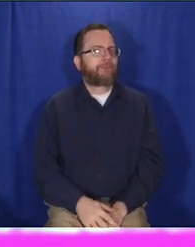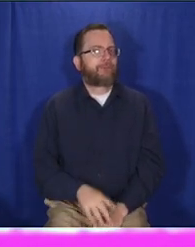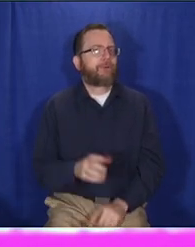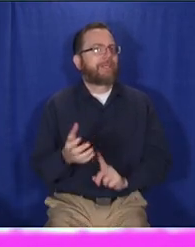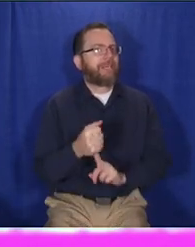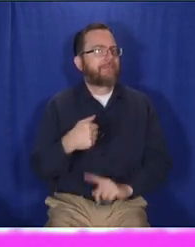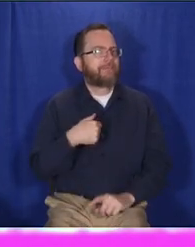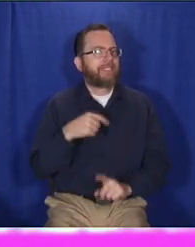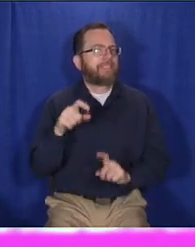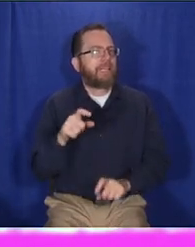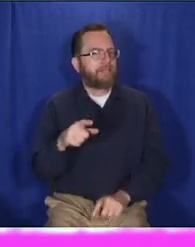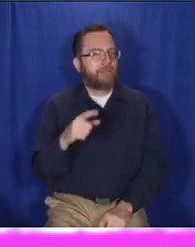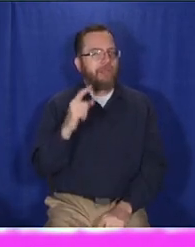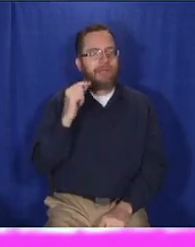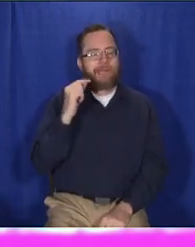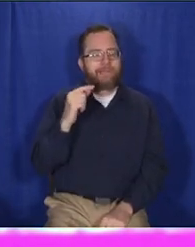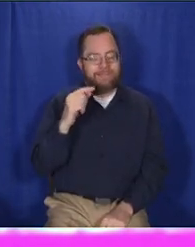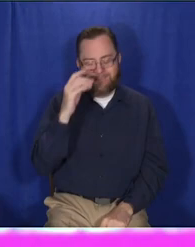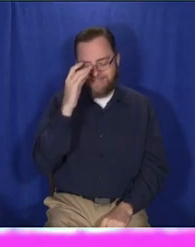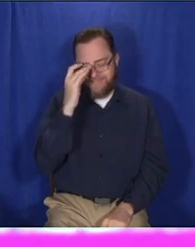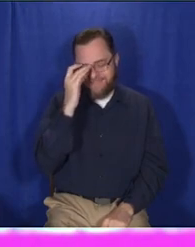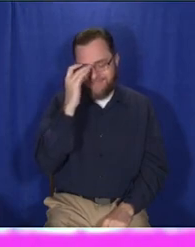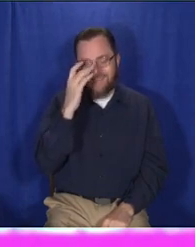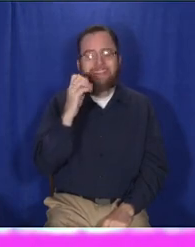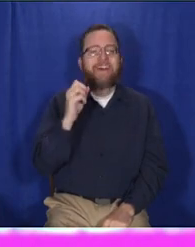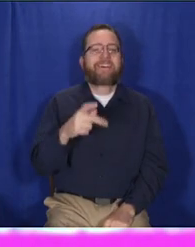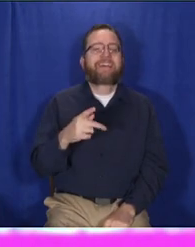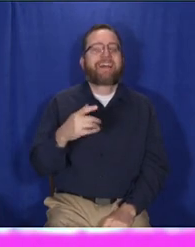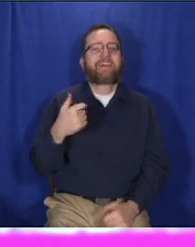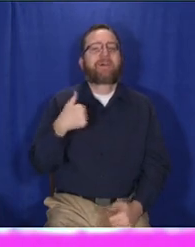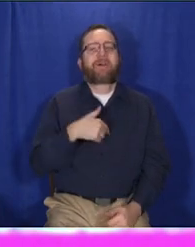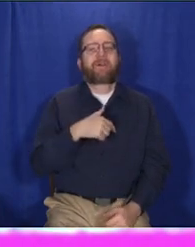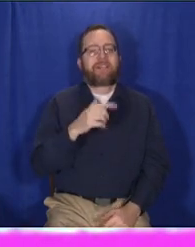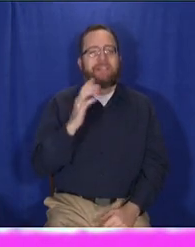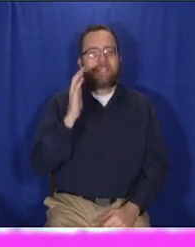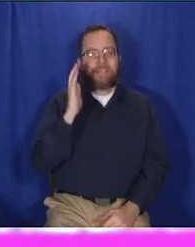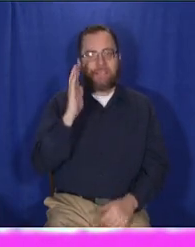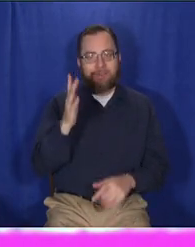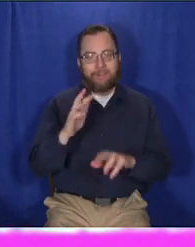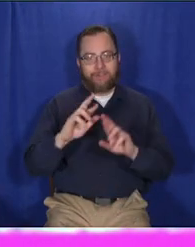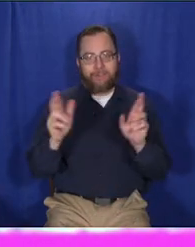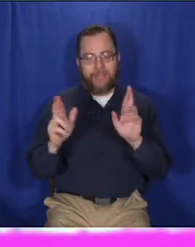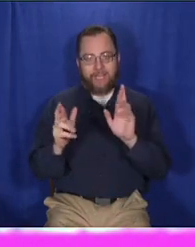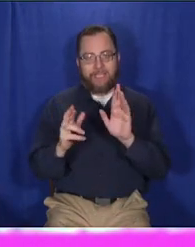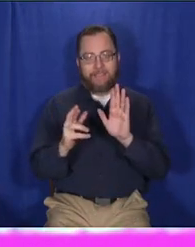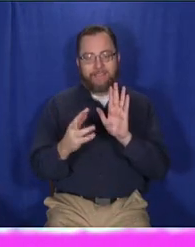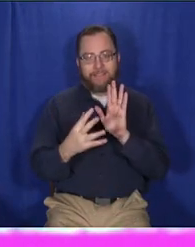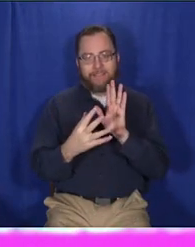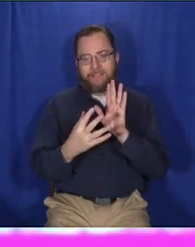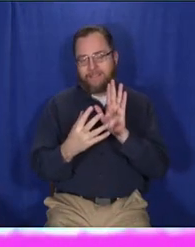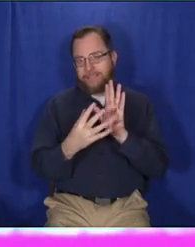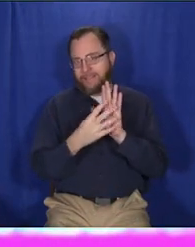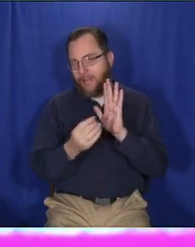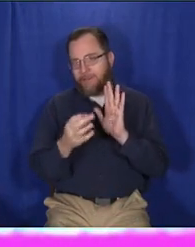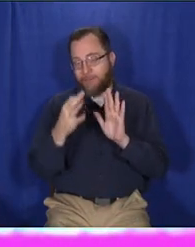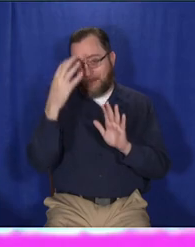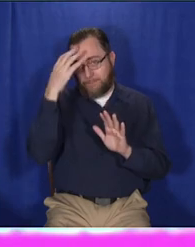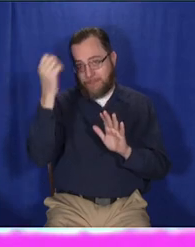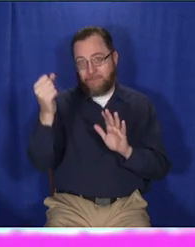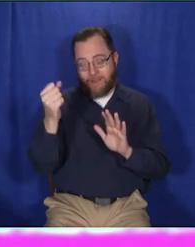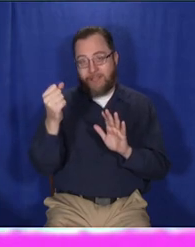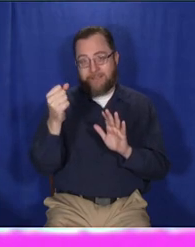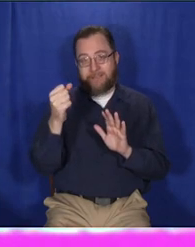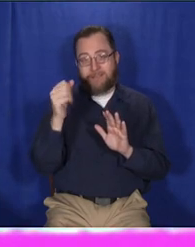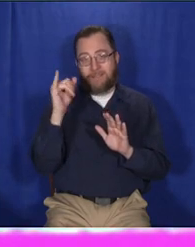all right? So listen, we're going to put the verses up on screen. You can read it out loud with us. If you're here with us, if you're watching online, read it out loud with us. If you've been memorizing it